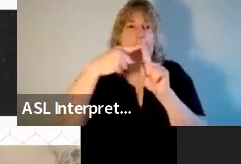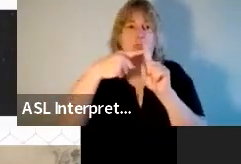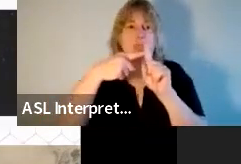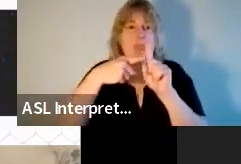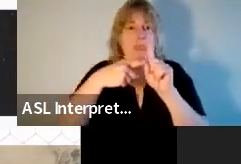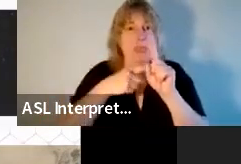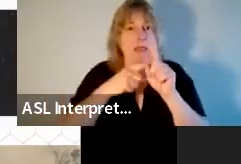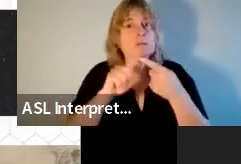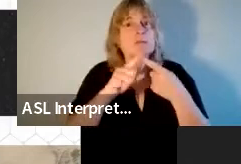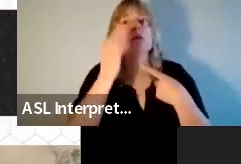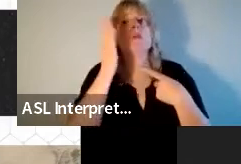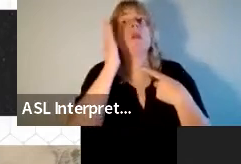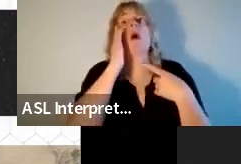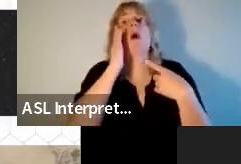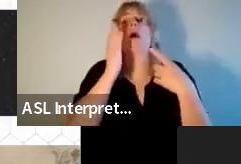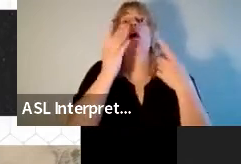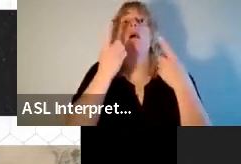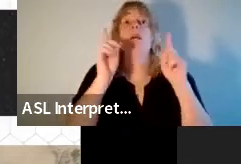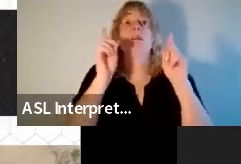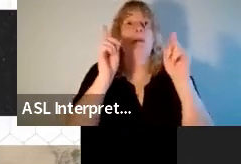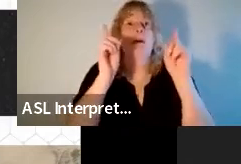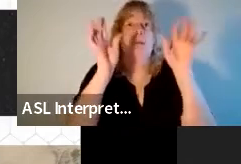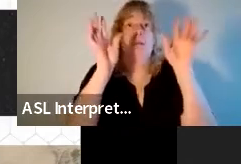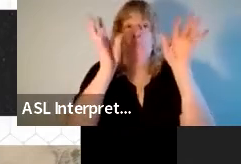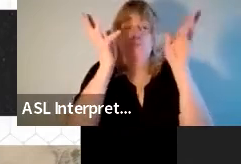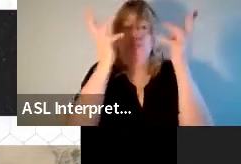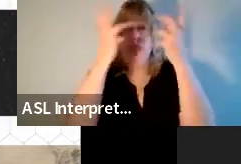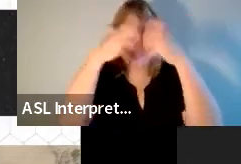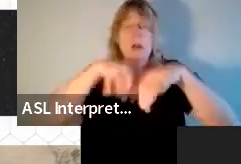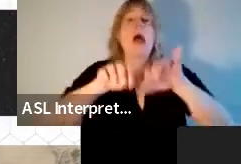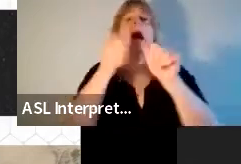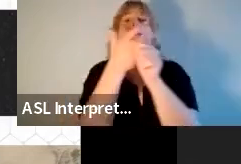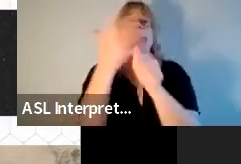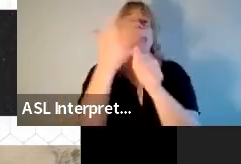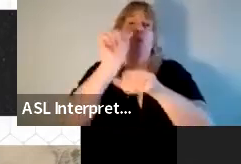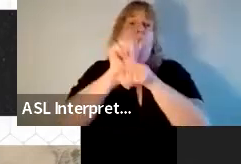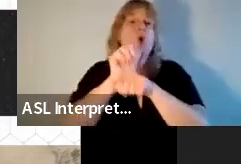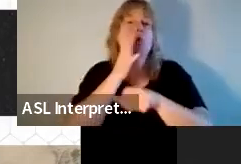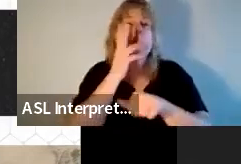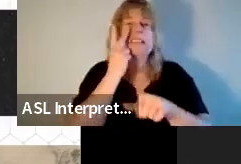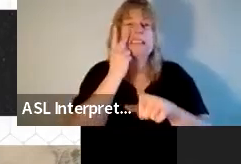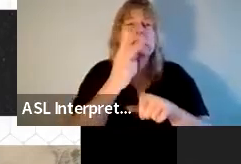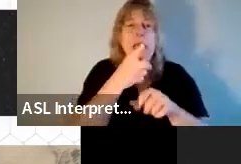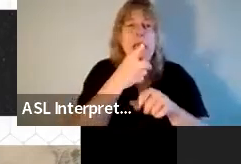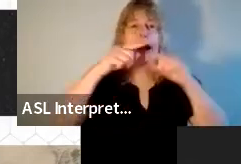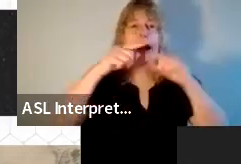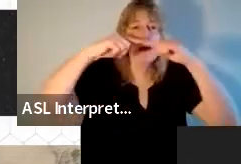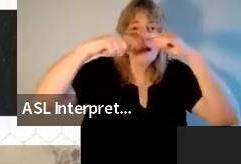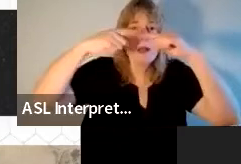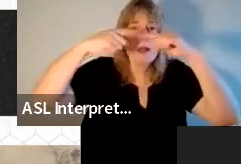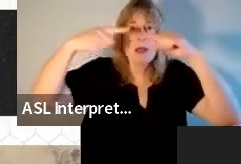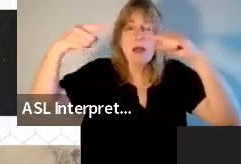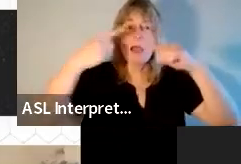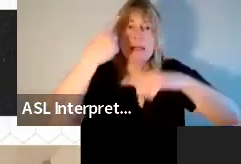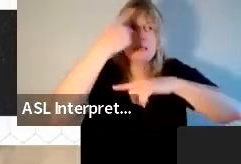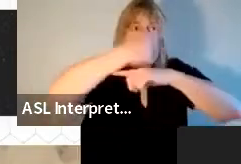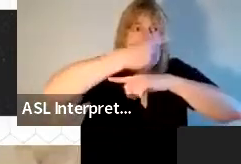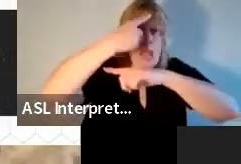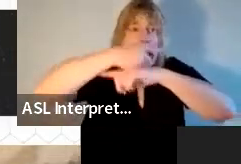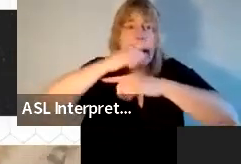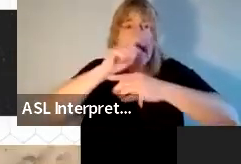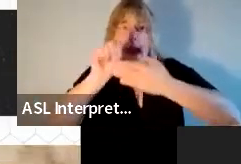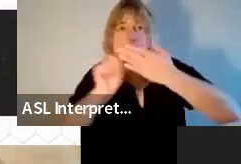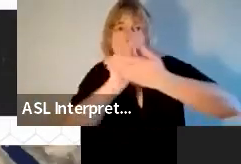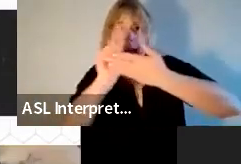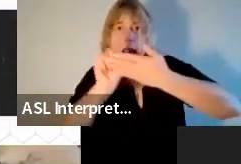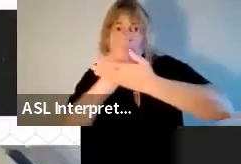in a very nonlinear fashion, jumping around days, hours, and minutes, and you'll see some description of some of the major events as we go